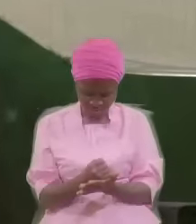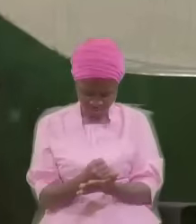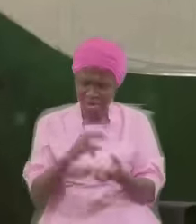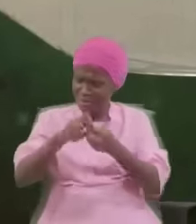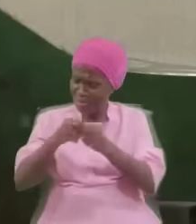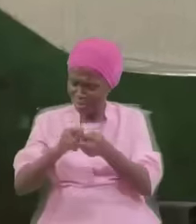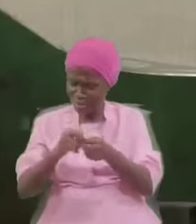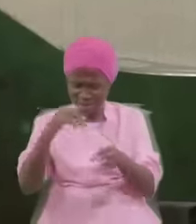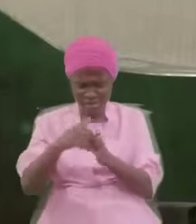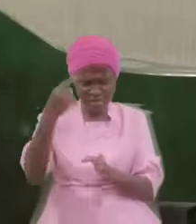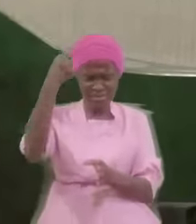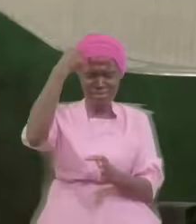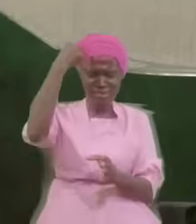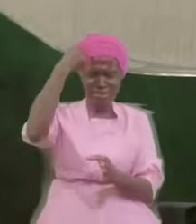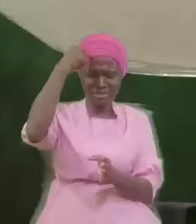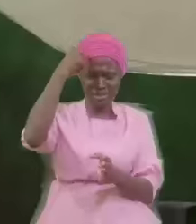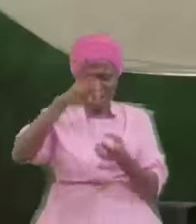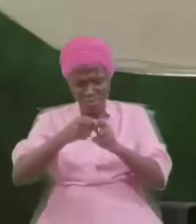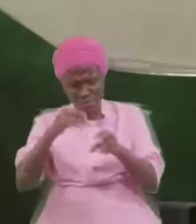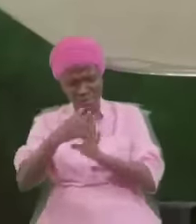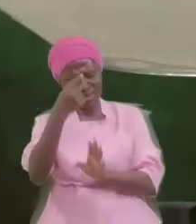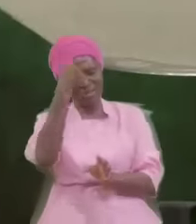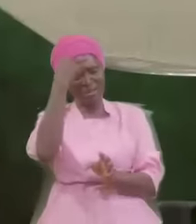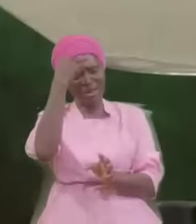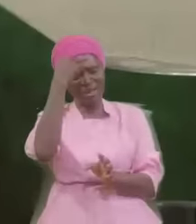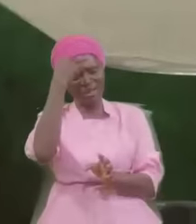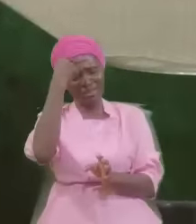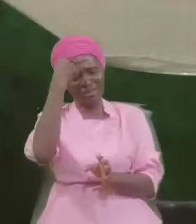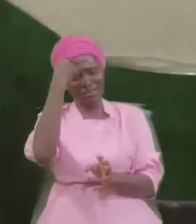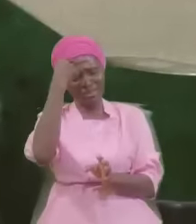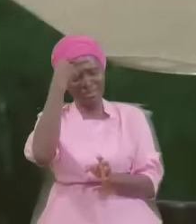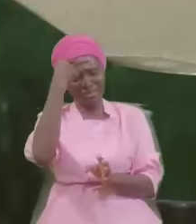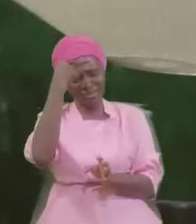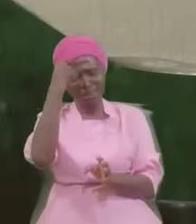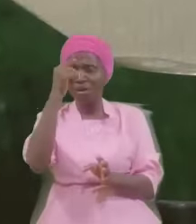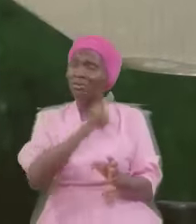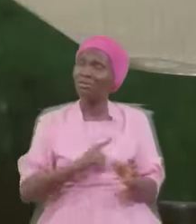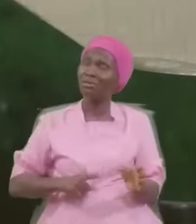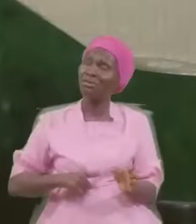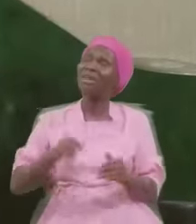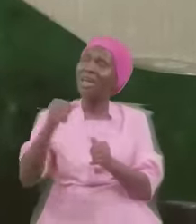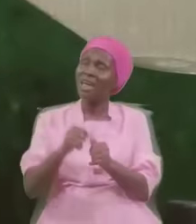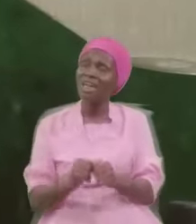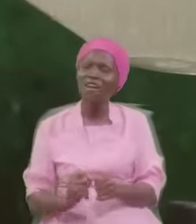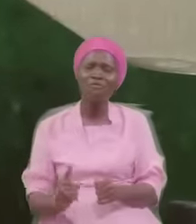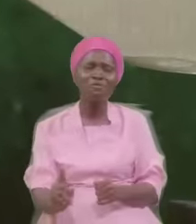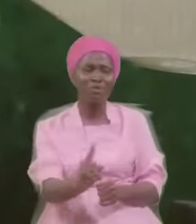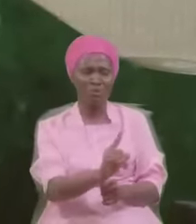Problem in the brain, problem in the mind. Lord, everyone without